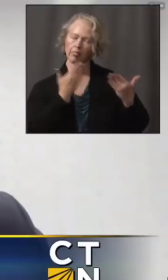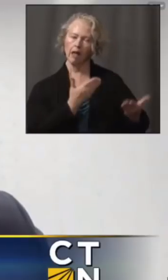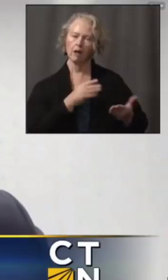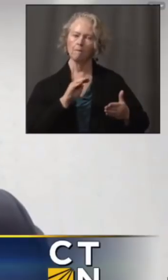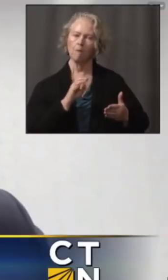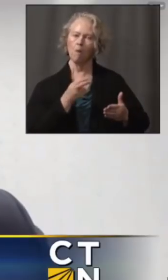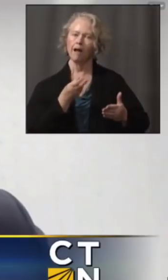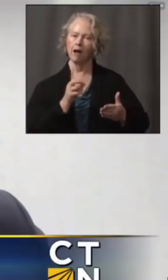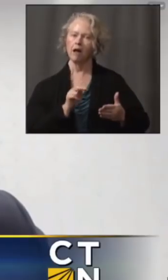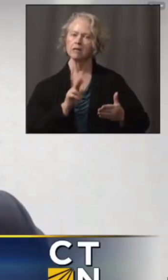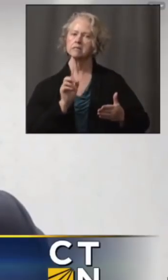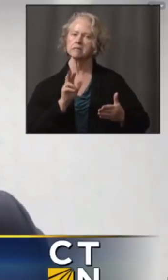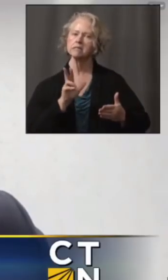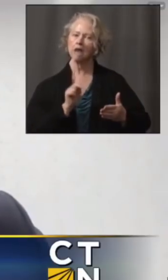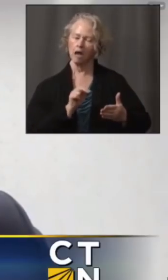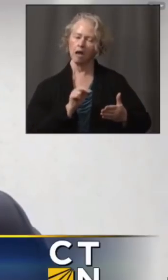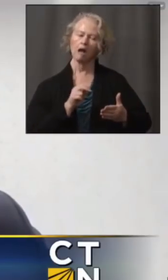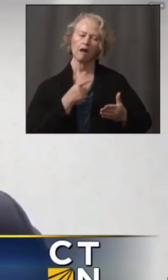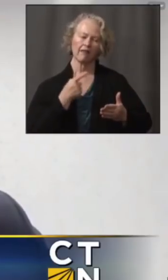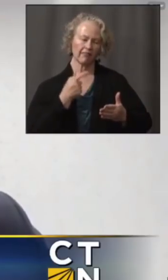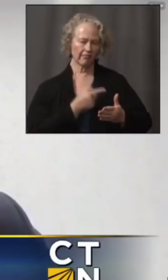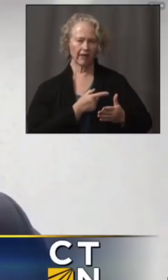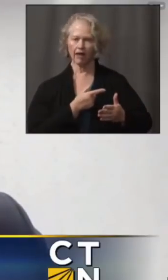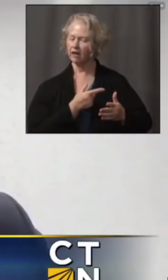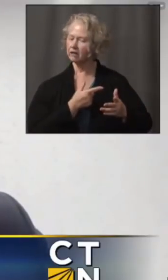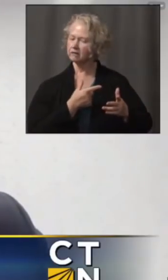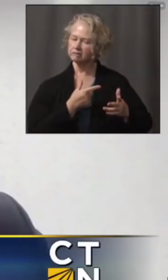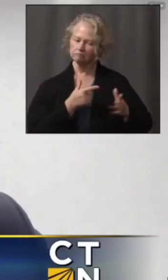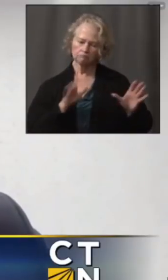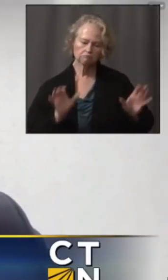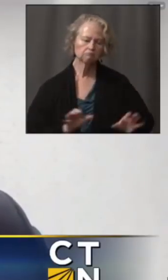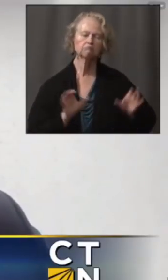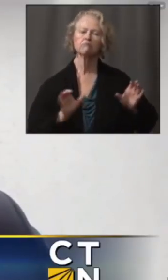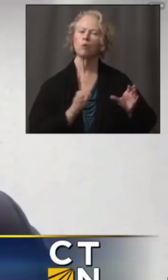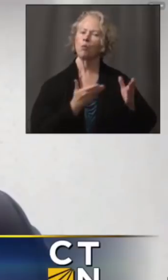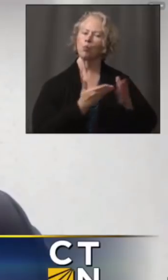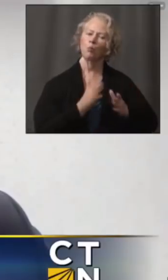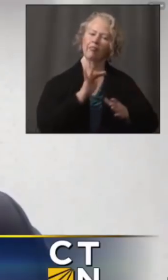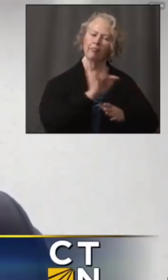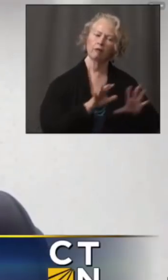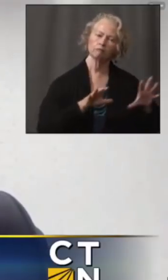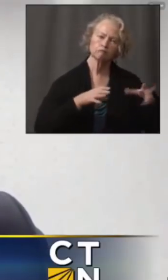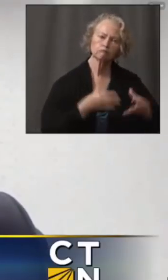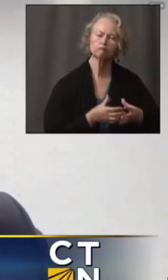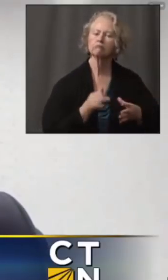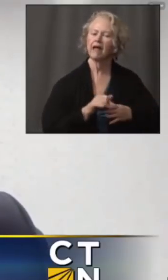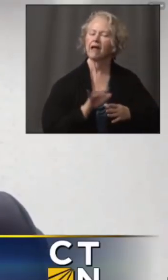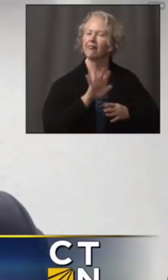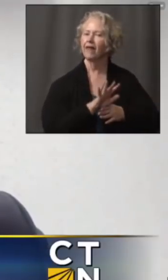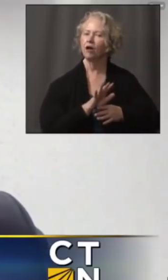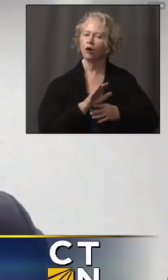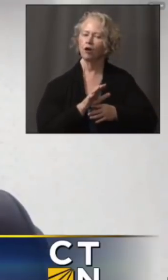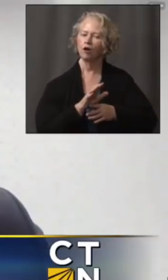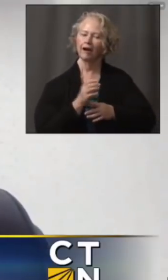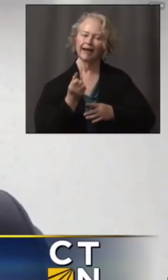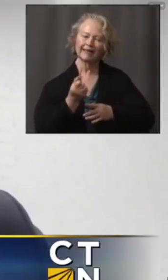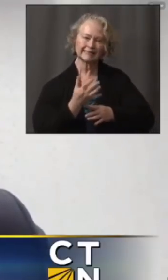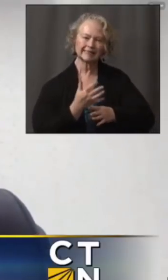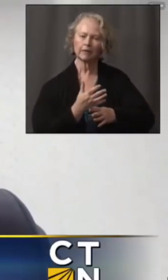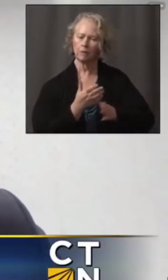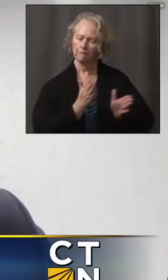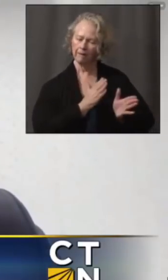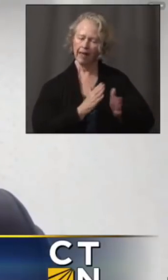who took actions not only through their tribal council, but also through their casino operations to